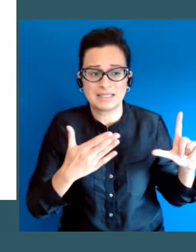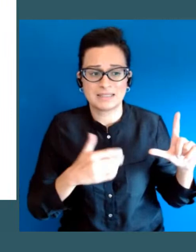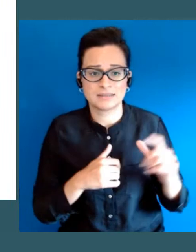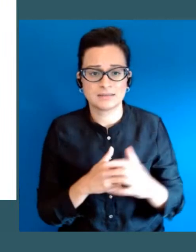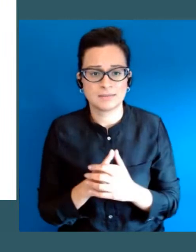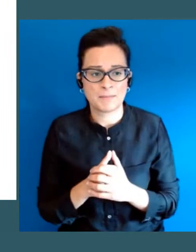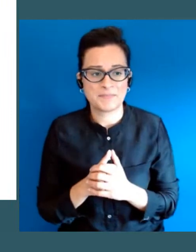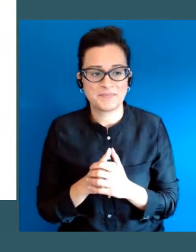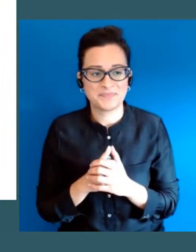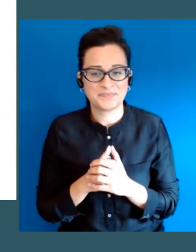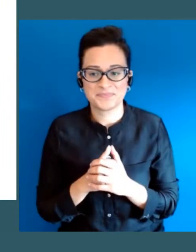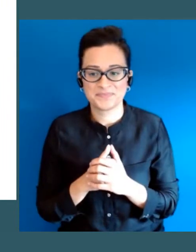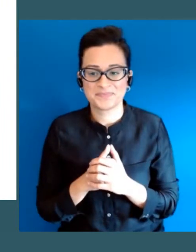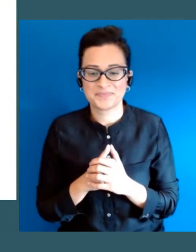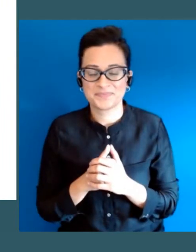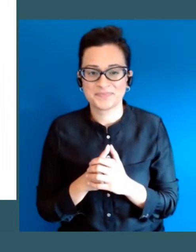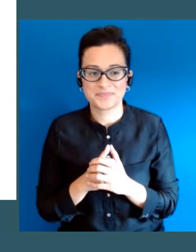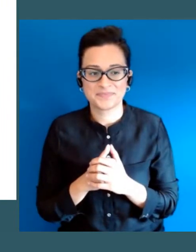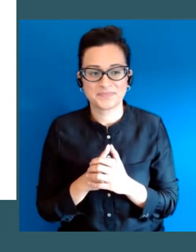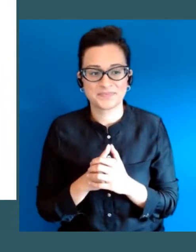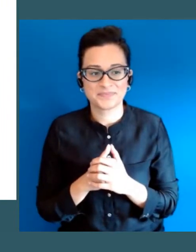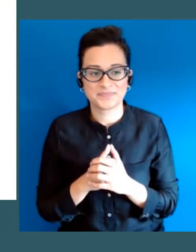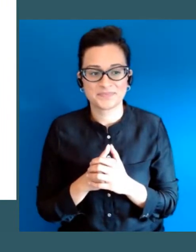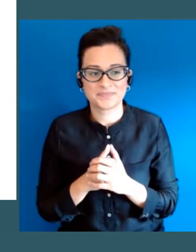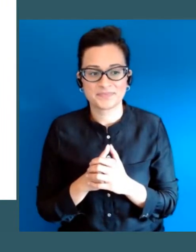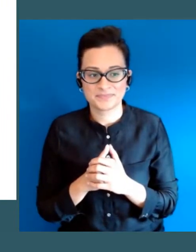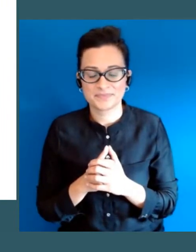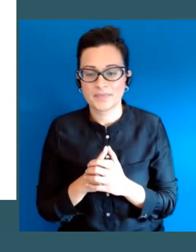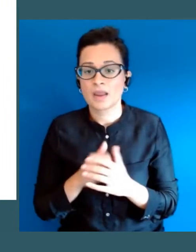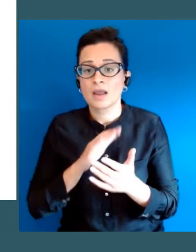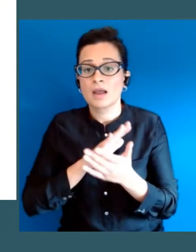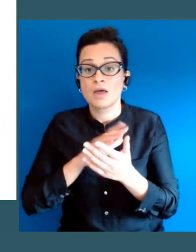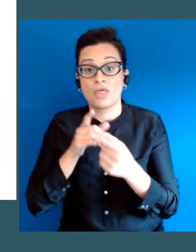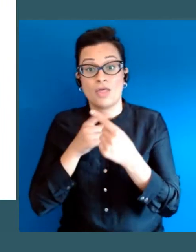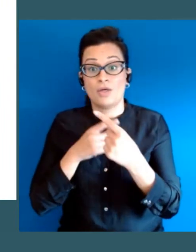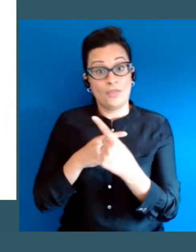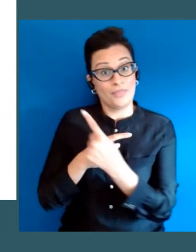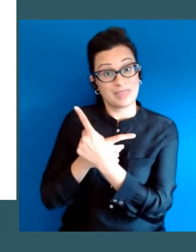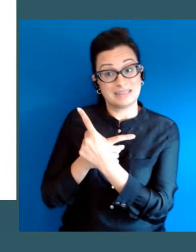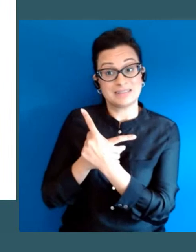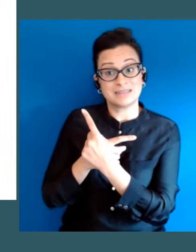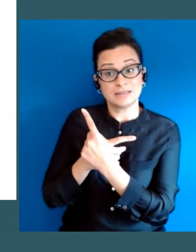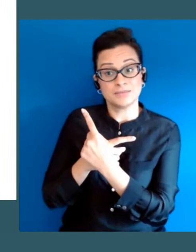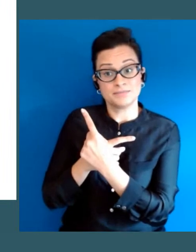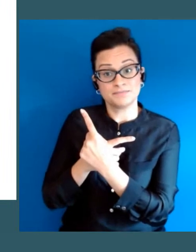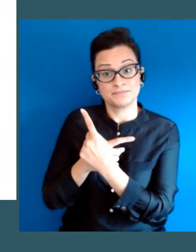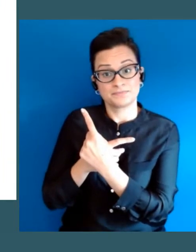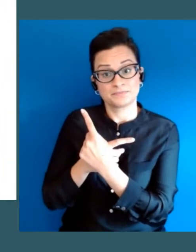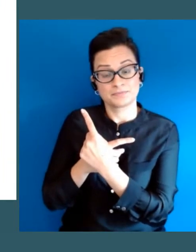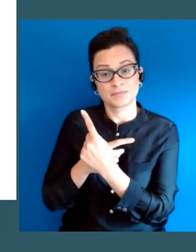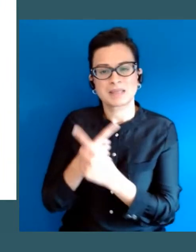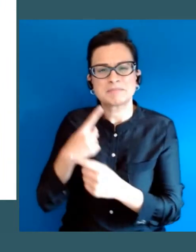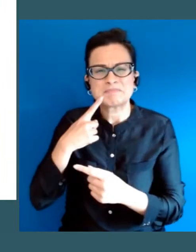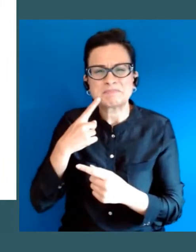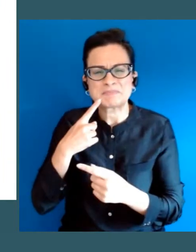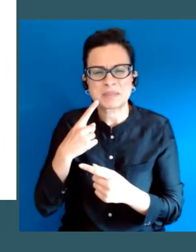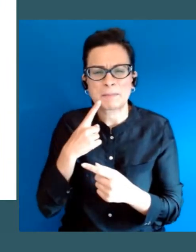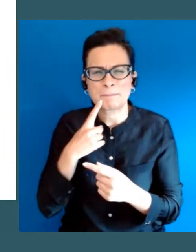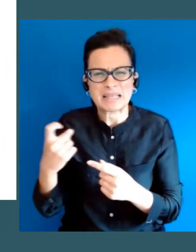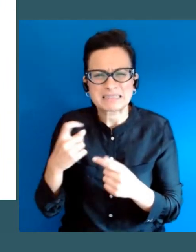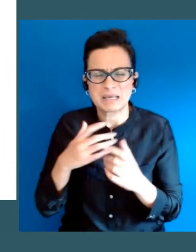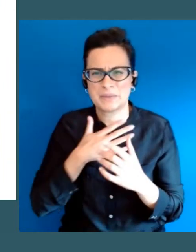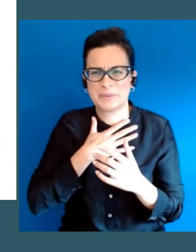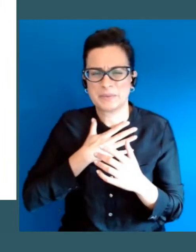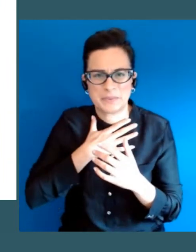So hyperallergenic formula, this can depend, it's bitter in taste, and quite often we will see